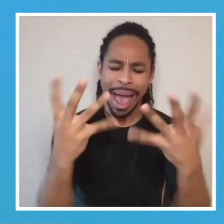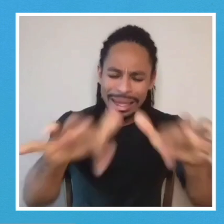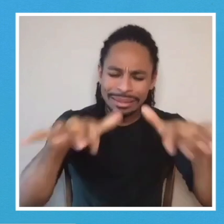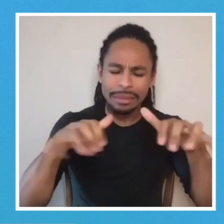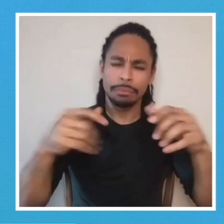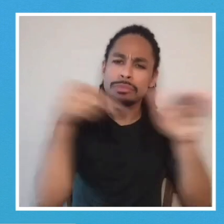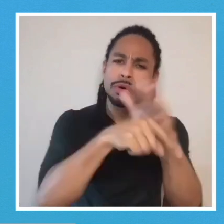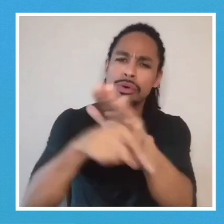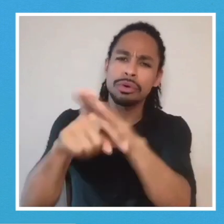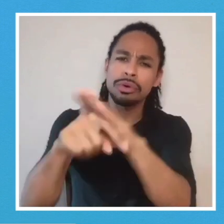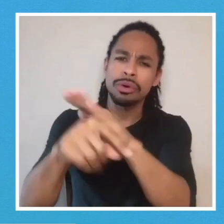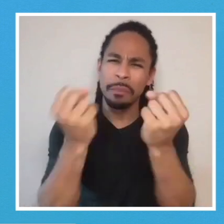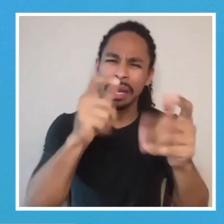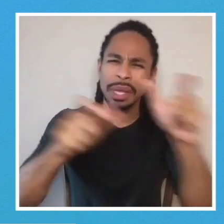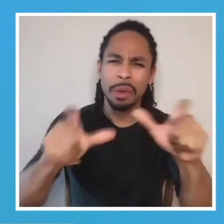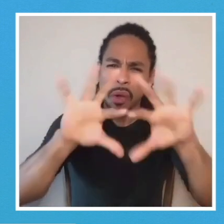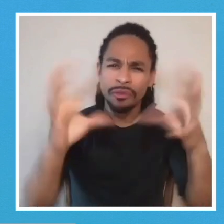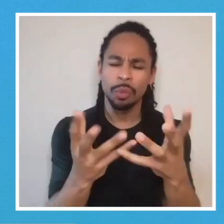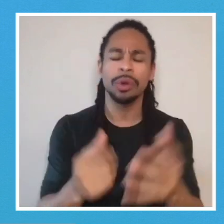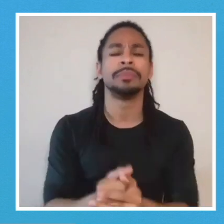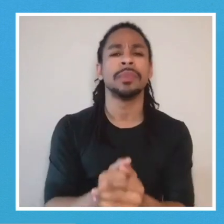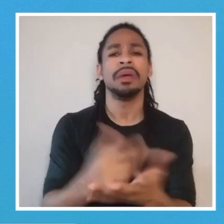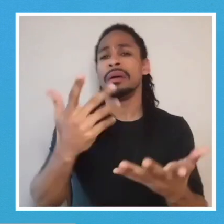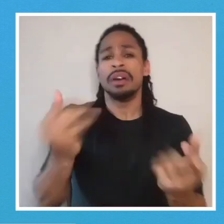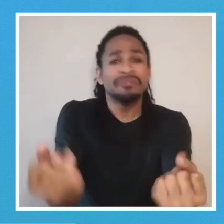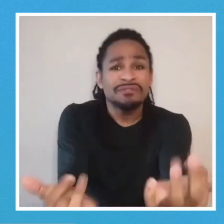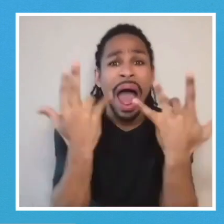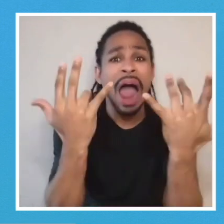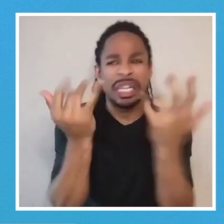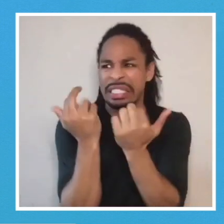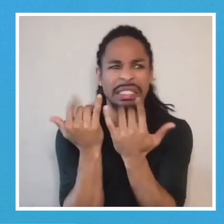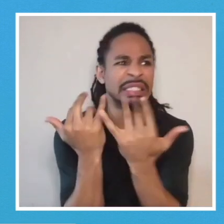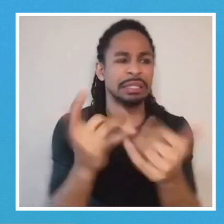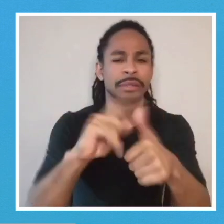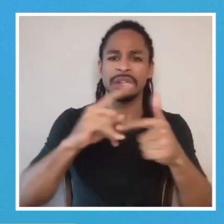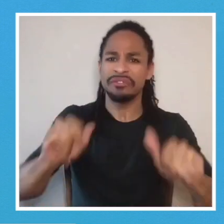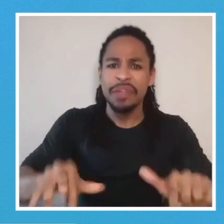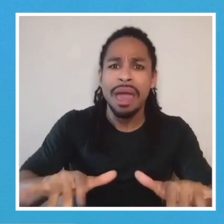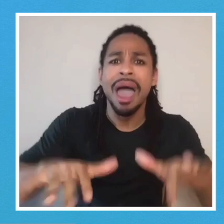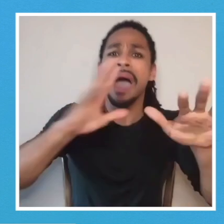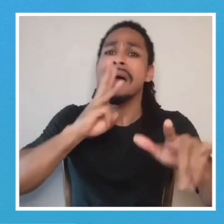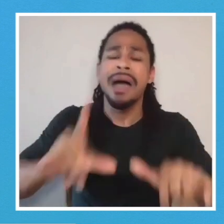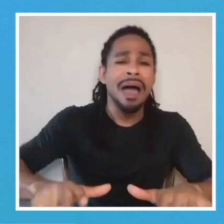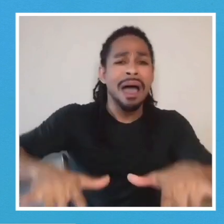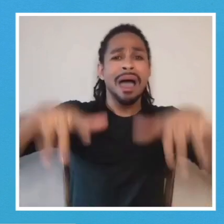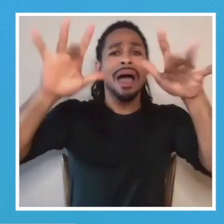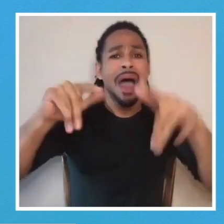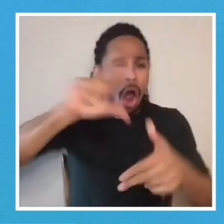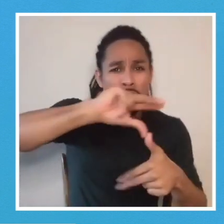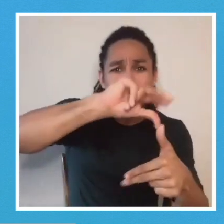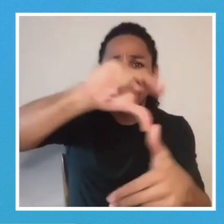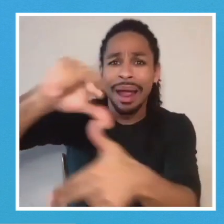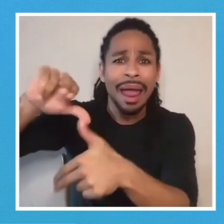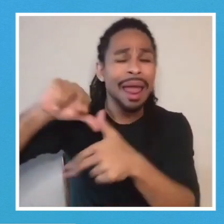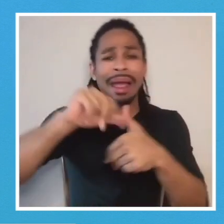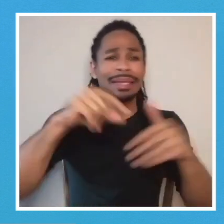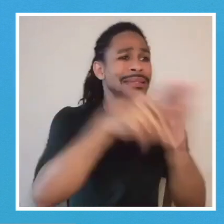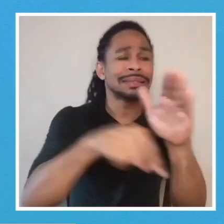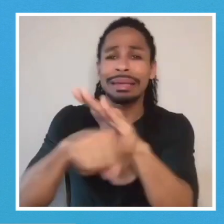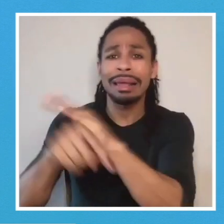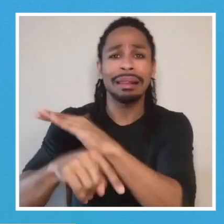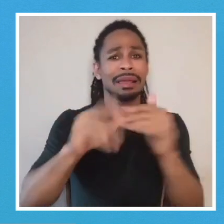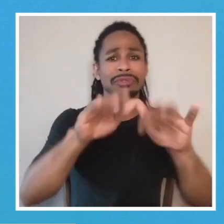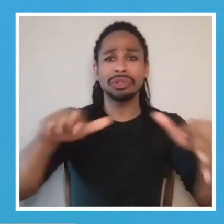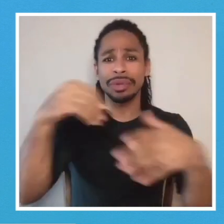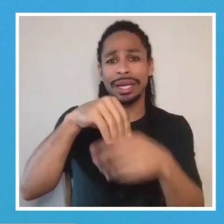to mention surging fires and floods and heat waves and hurricanes, the killing of children in Yemen and Tigray, the desecration